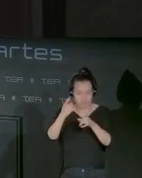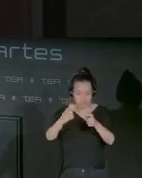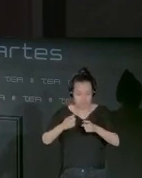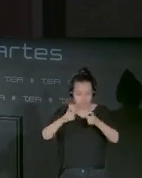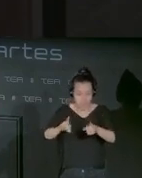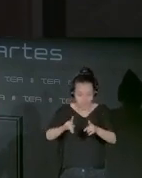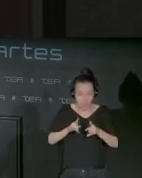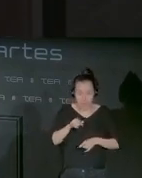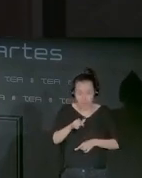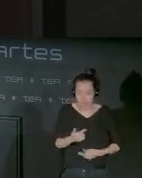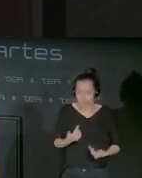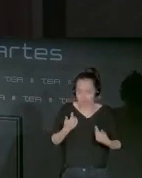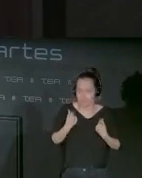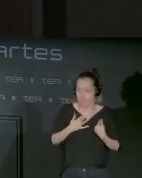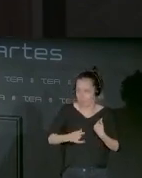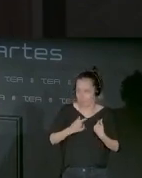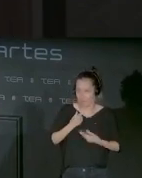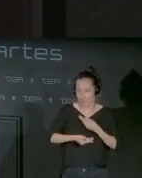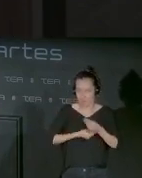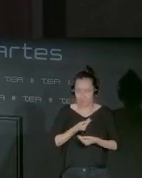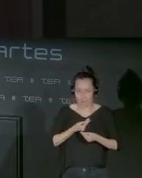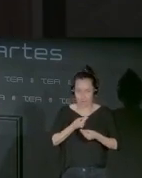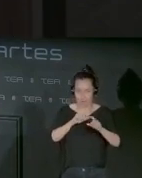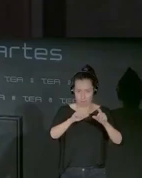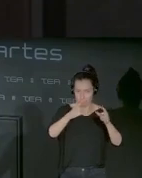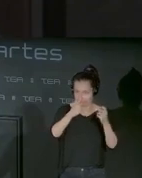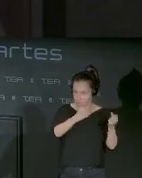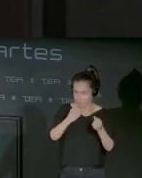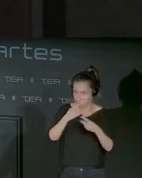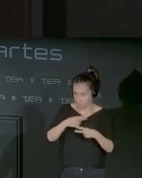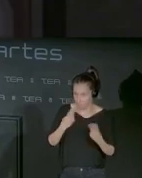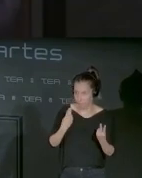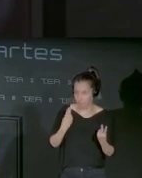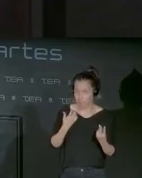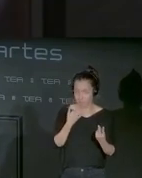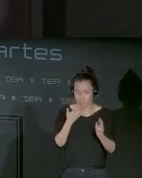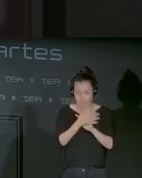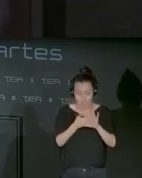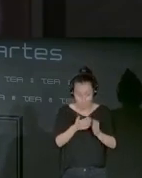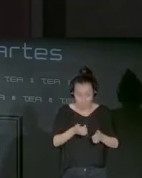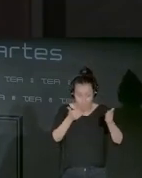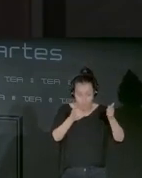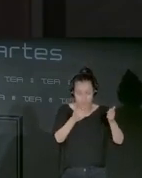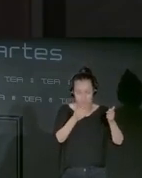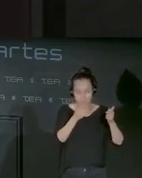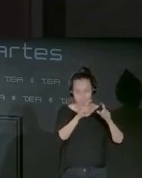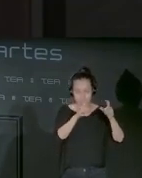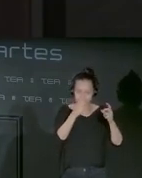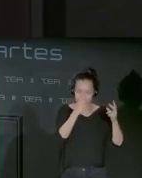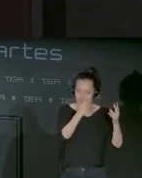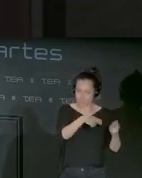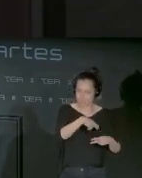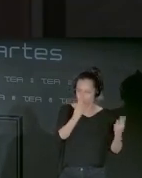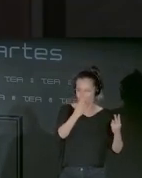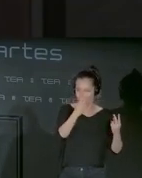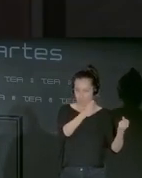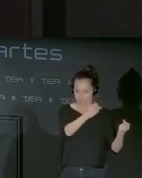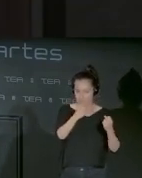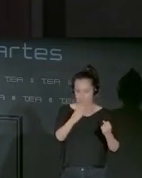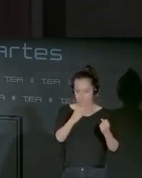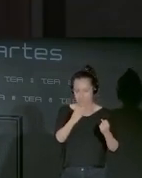public institutions, it's quite not of cup of tea, or maybe no, it's not comfortable feel, or it's very difficult to